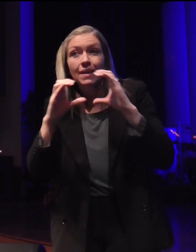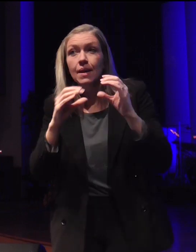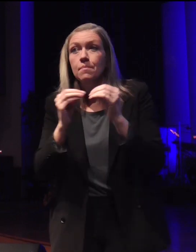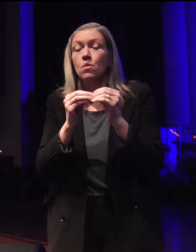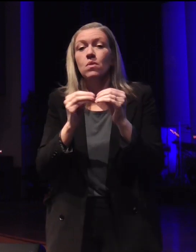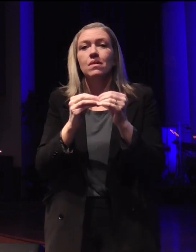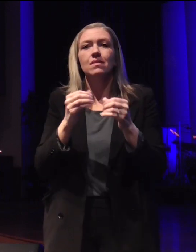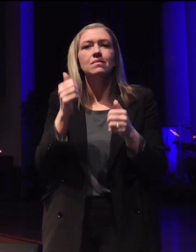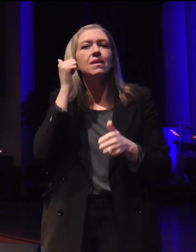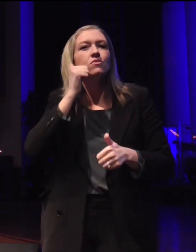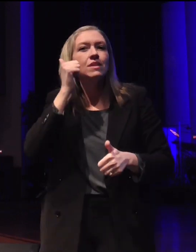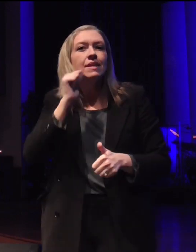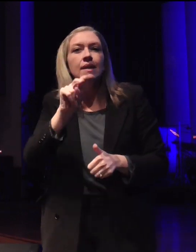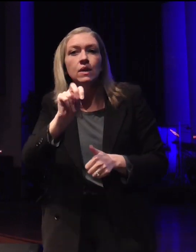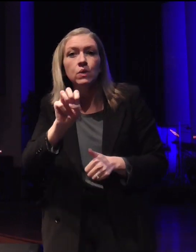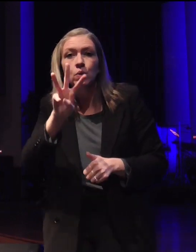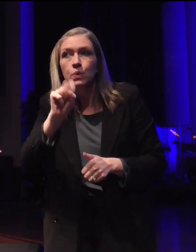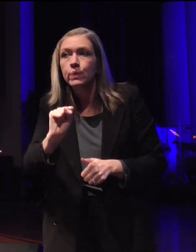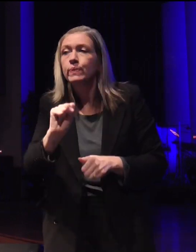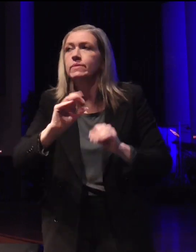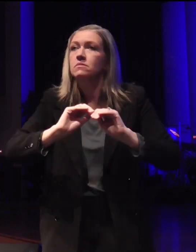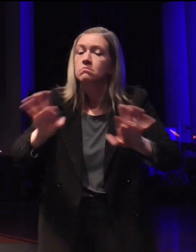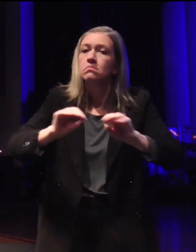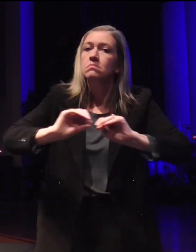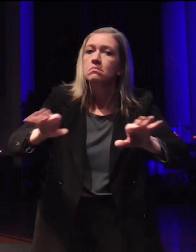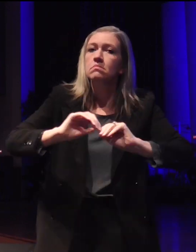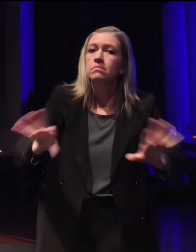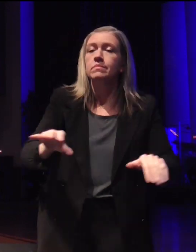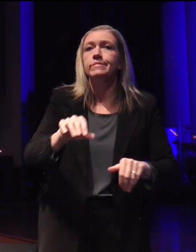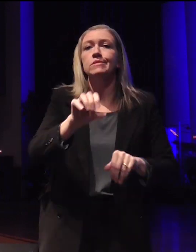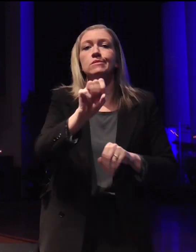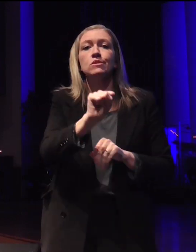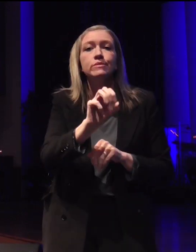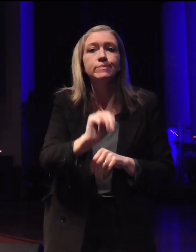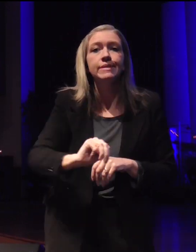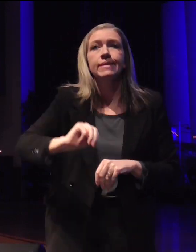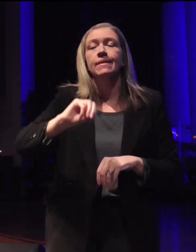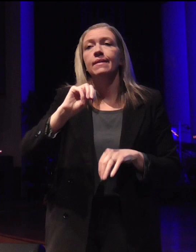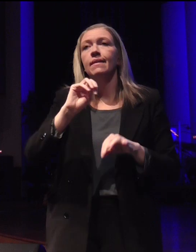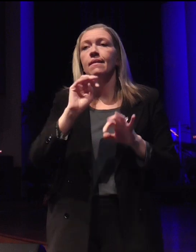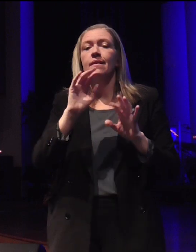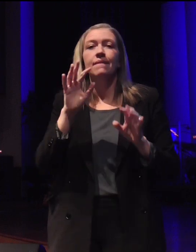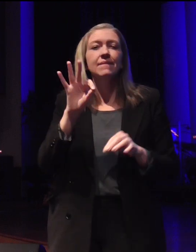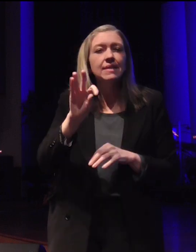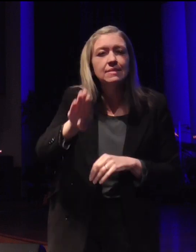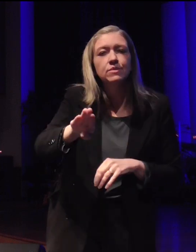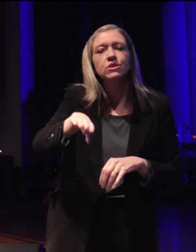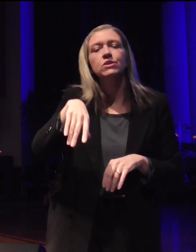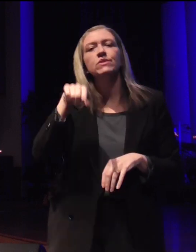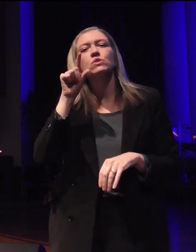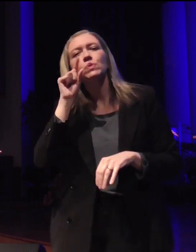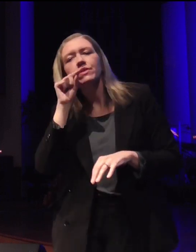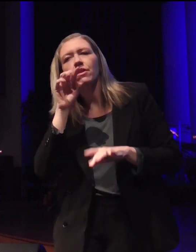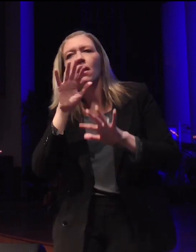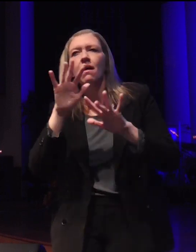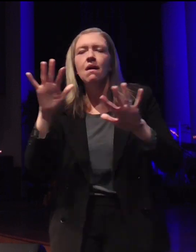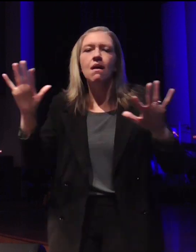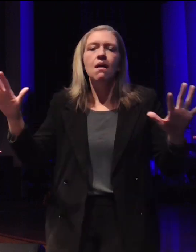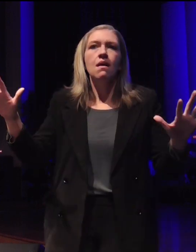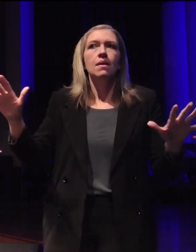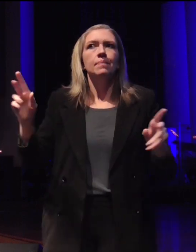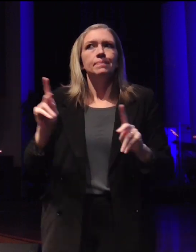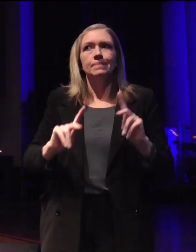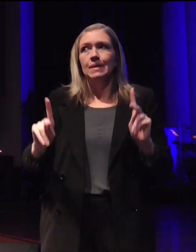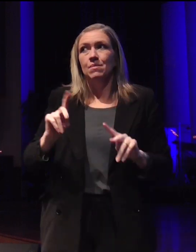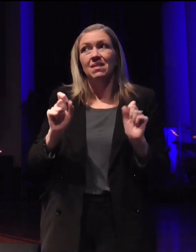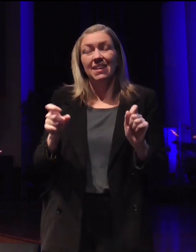day, the news, the social accounts that go on, Facebook and Twitter and all that kind of stuff, people